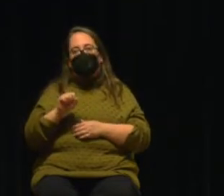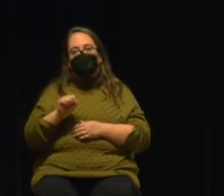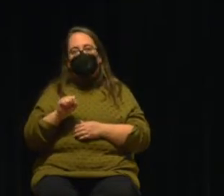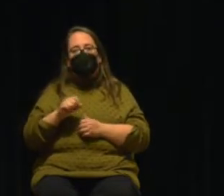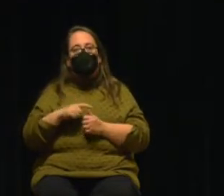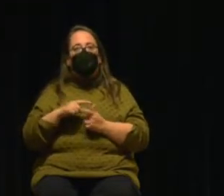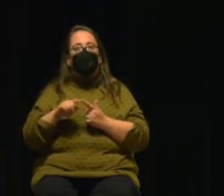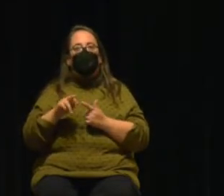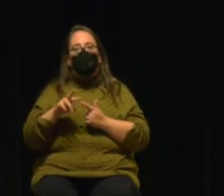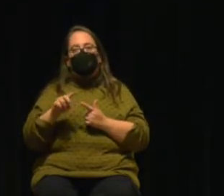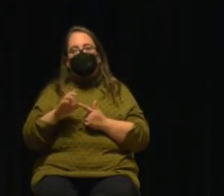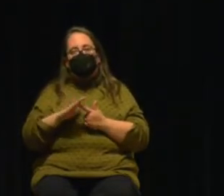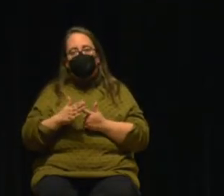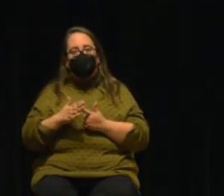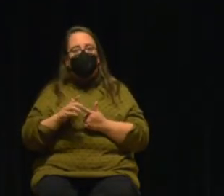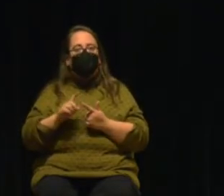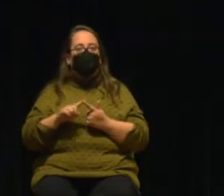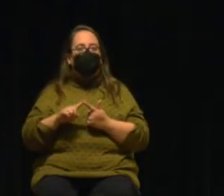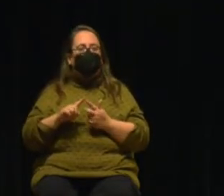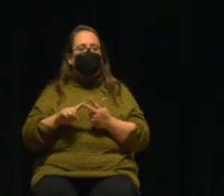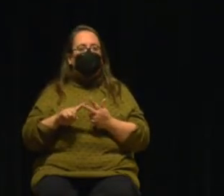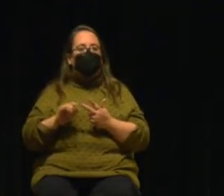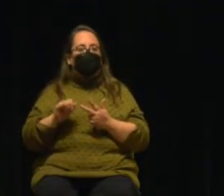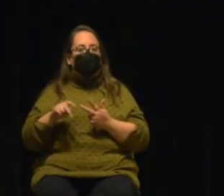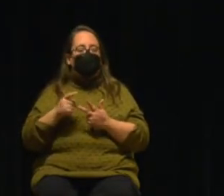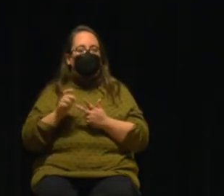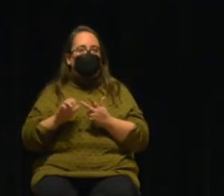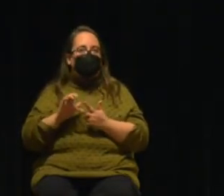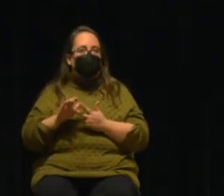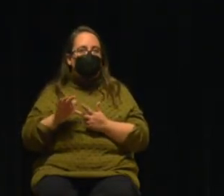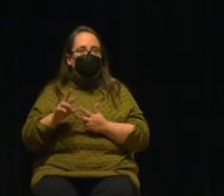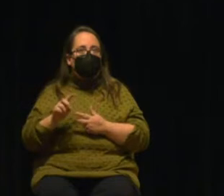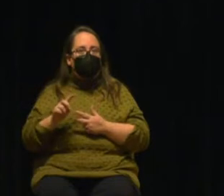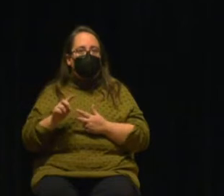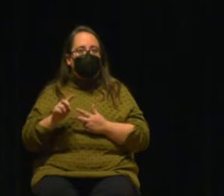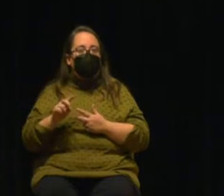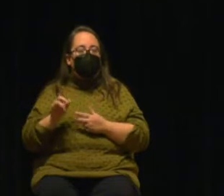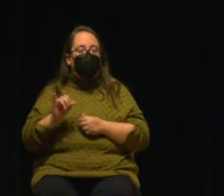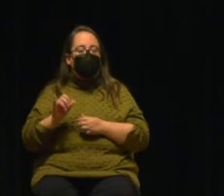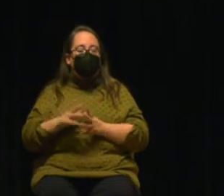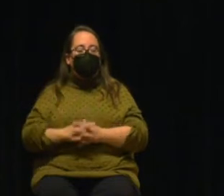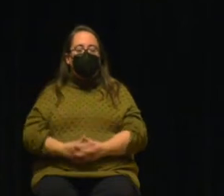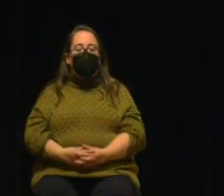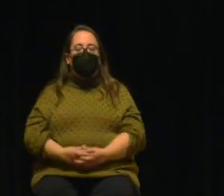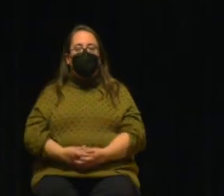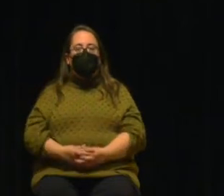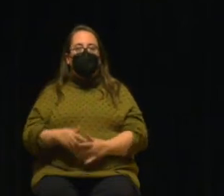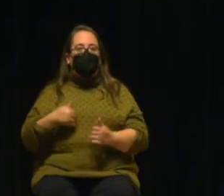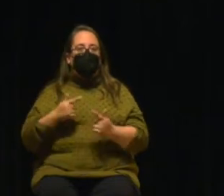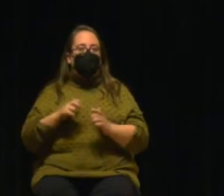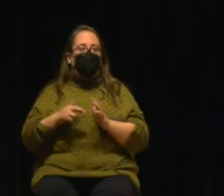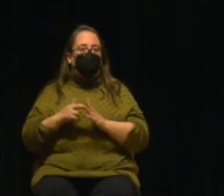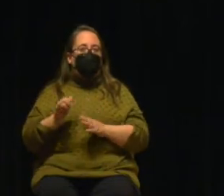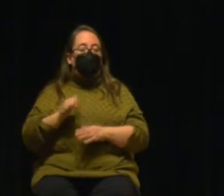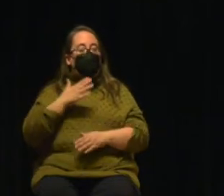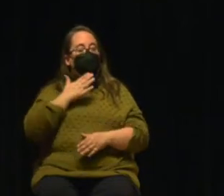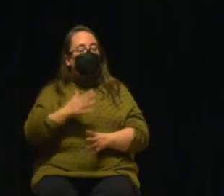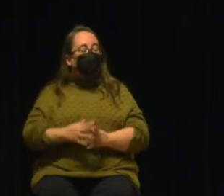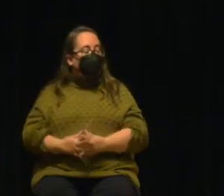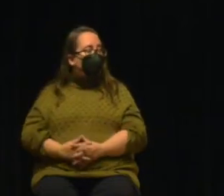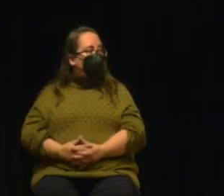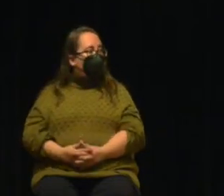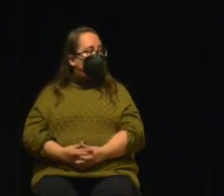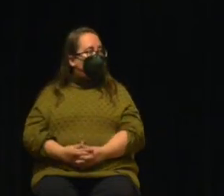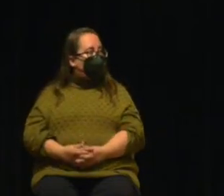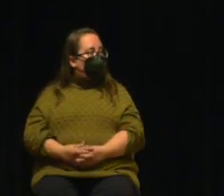deed books, those kinds of marriage records, those kinds of things also played a role in it. Sure.